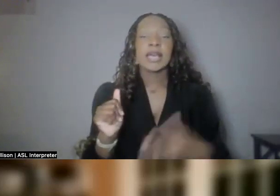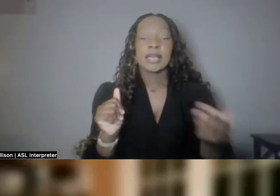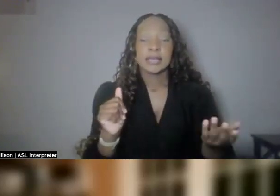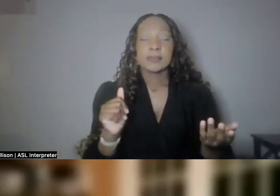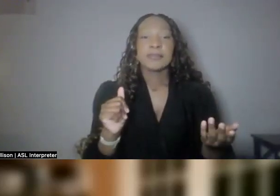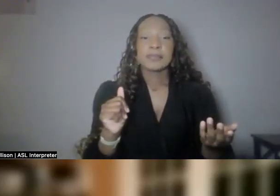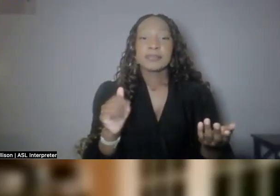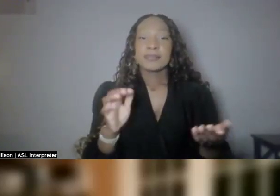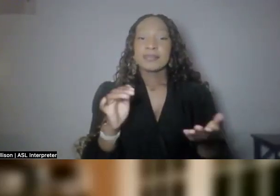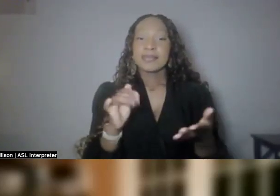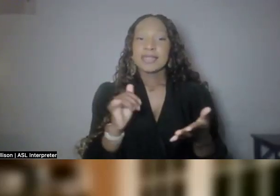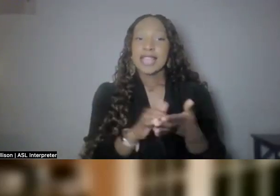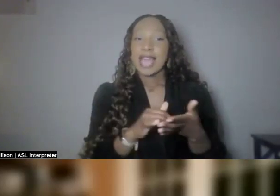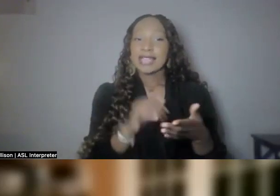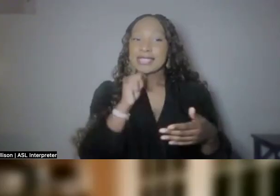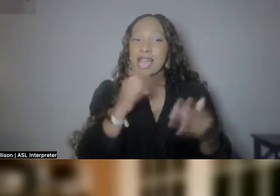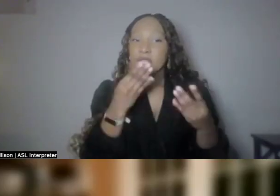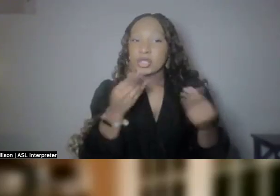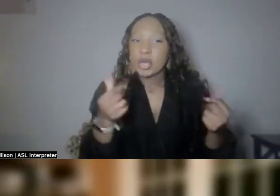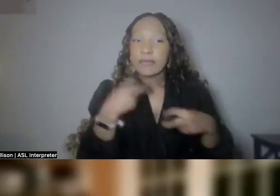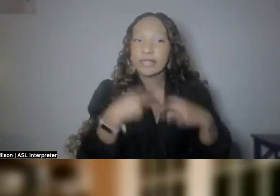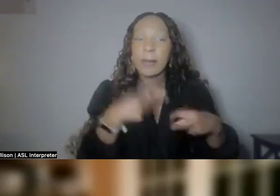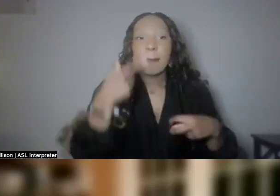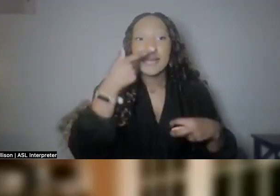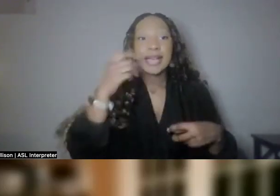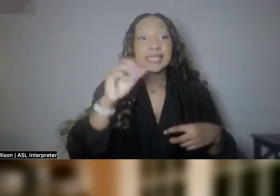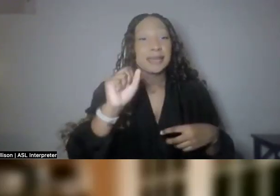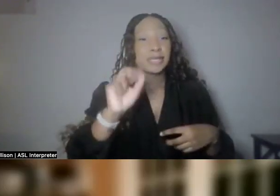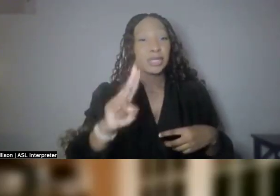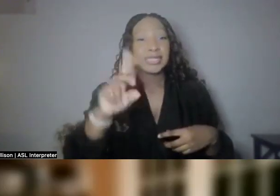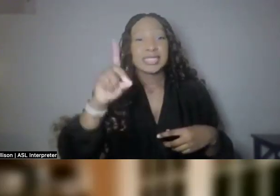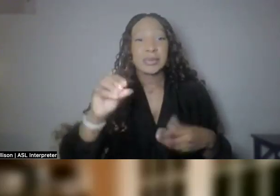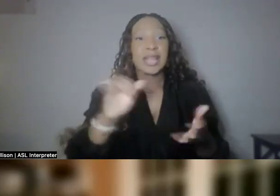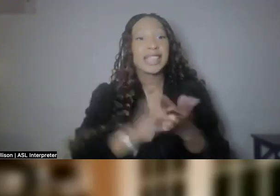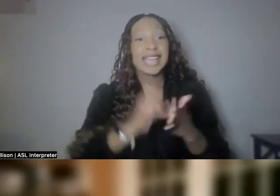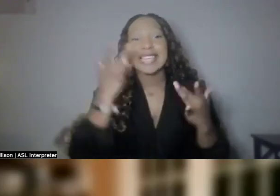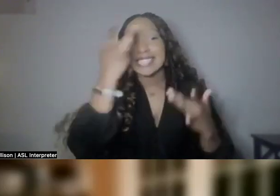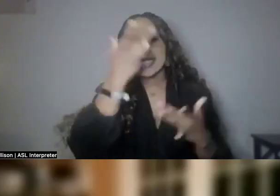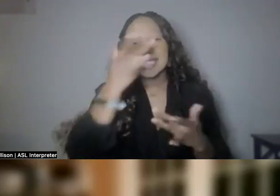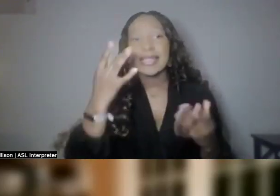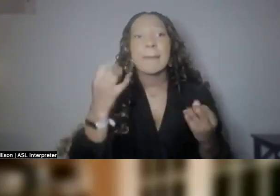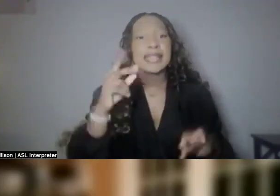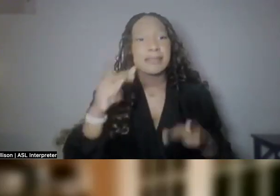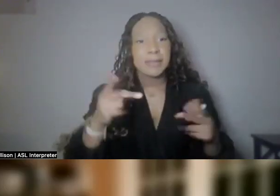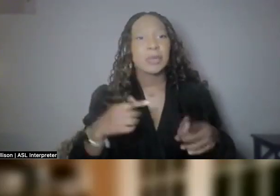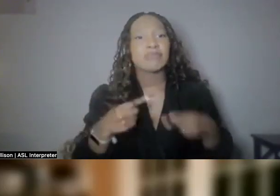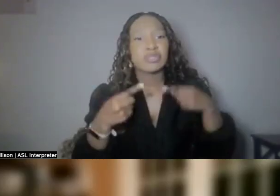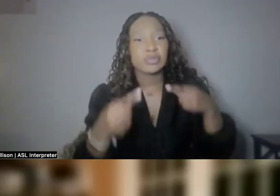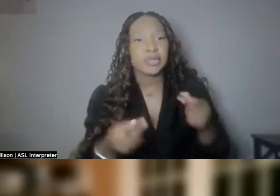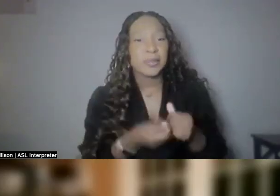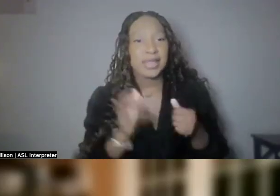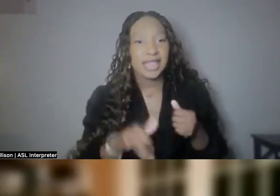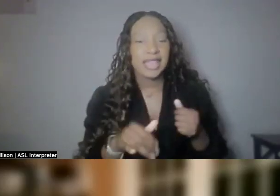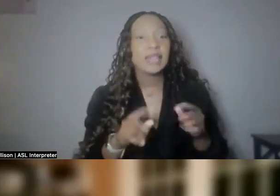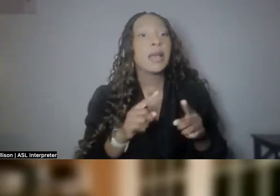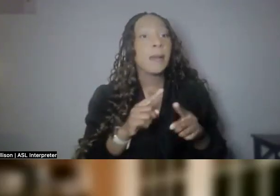that hasn't solved the problem because substance use disorder is a disease and there's a lot of people that have it. But what it has